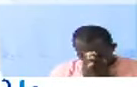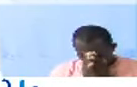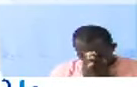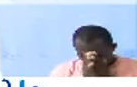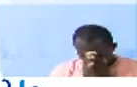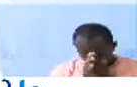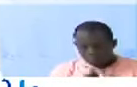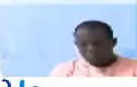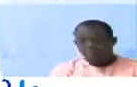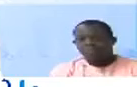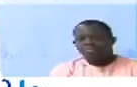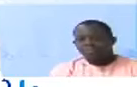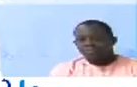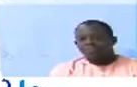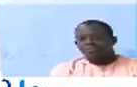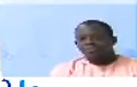jama.